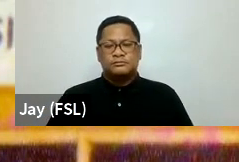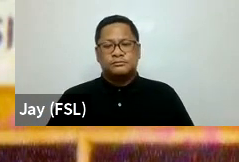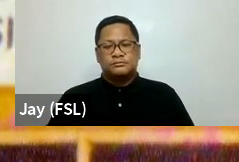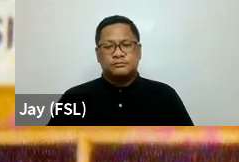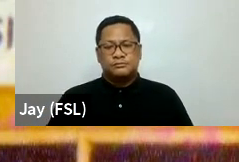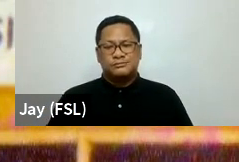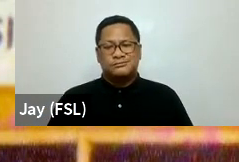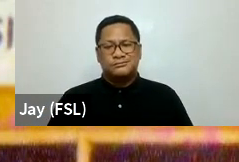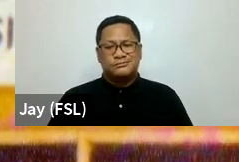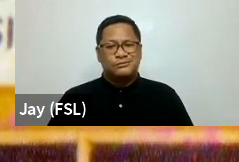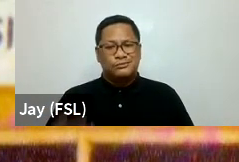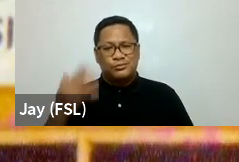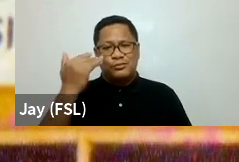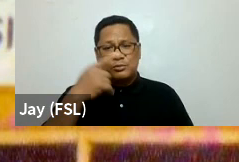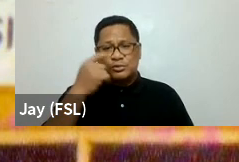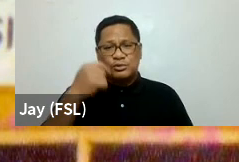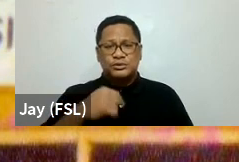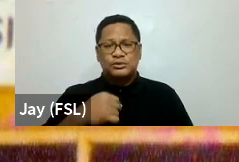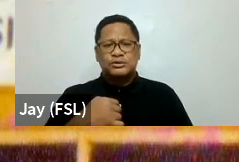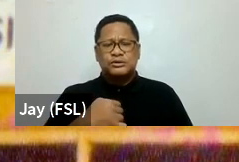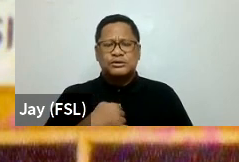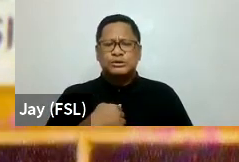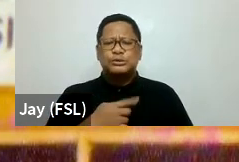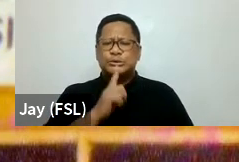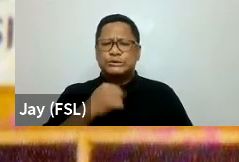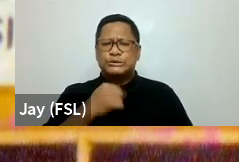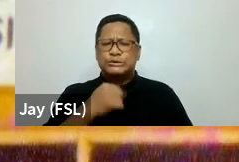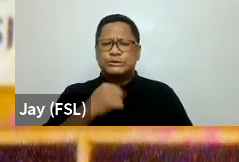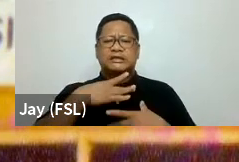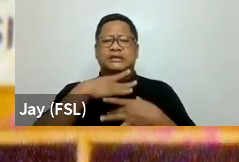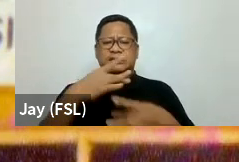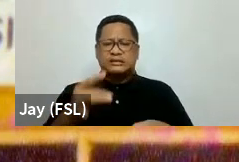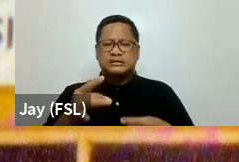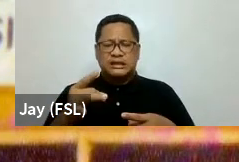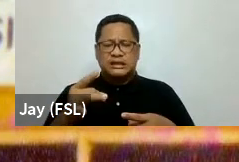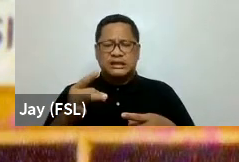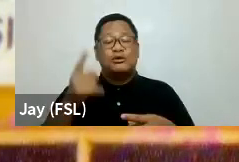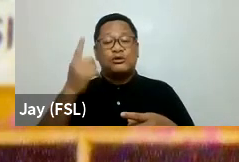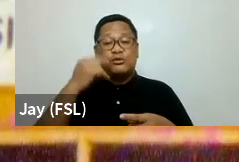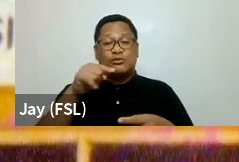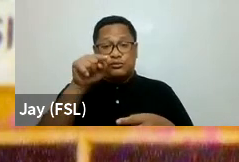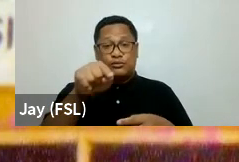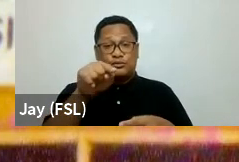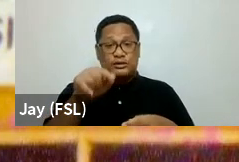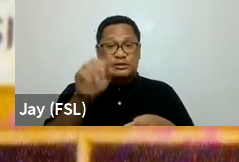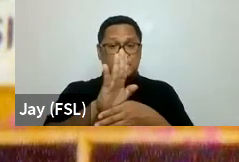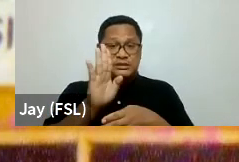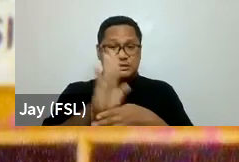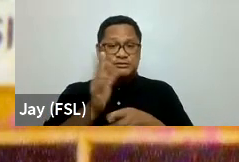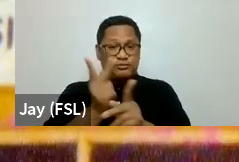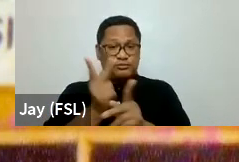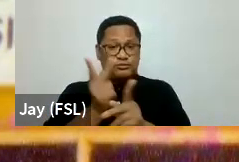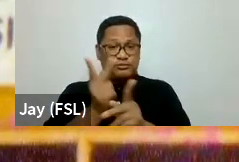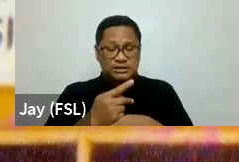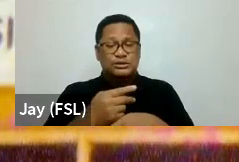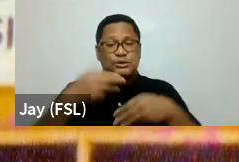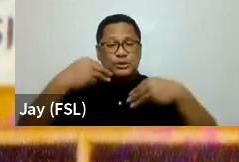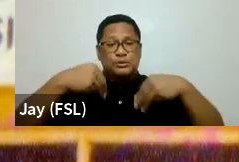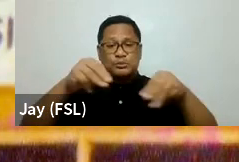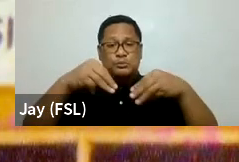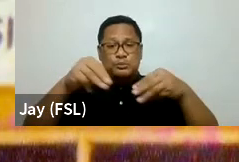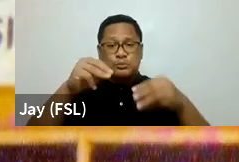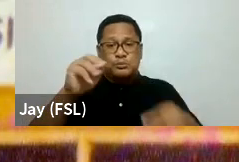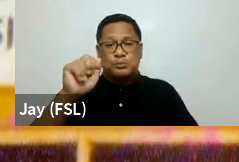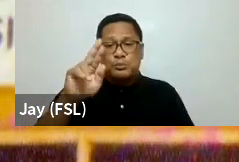I find myself very interested with business, sa production, you know, sa marketing, yung mga friends ko dito